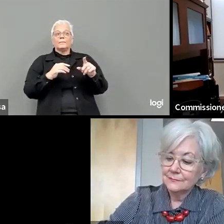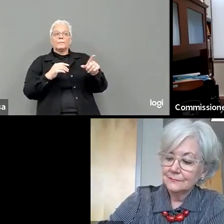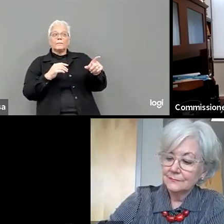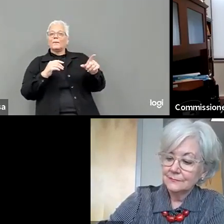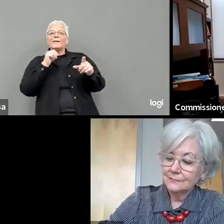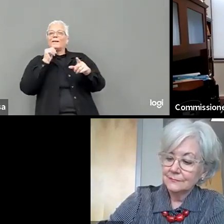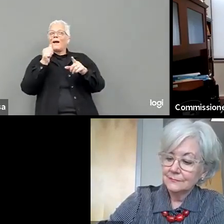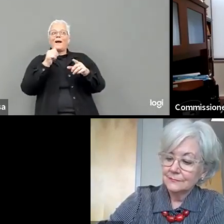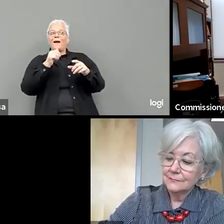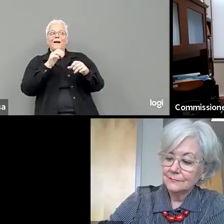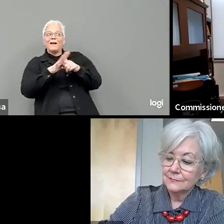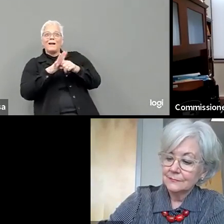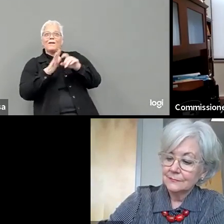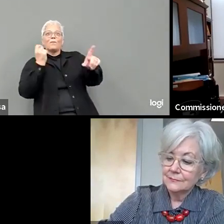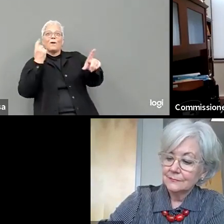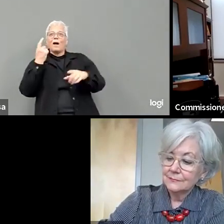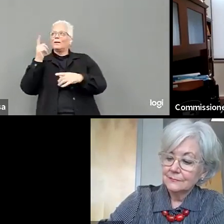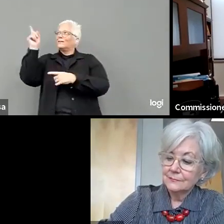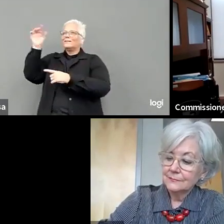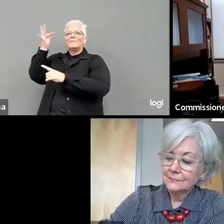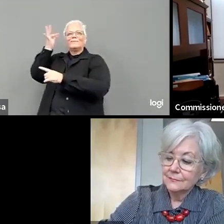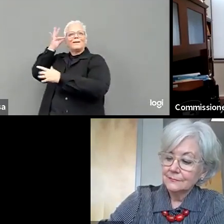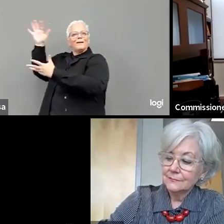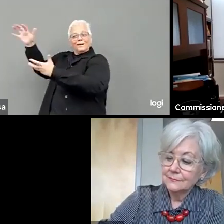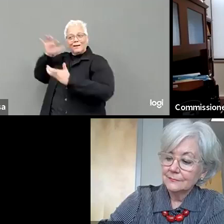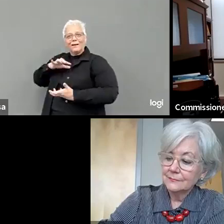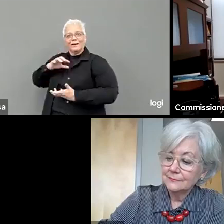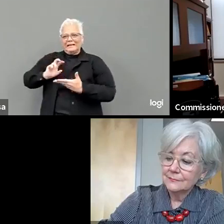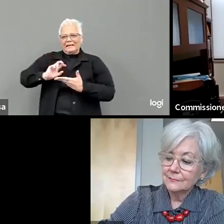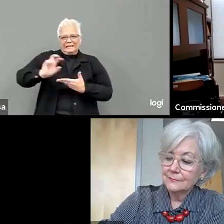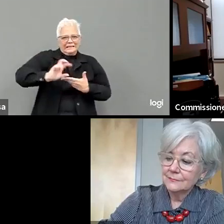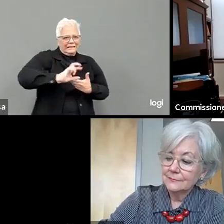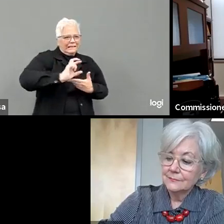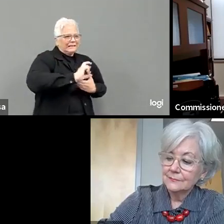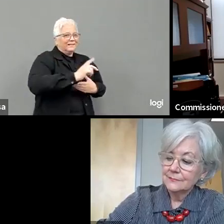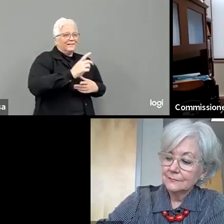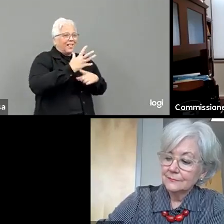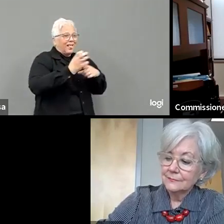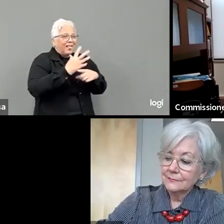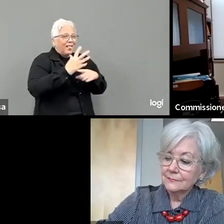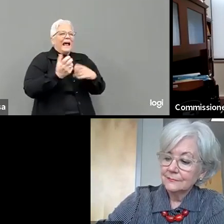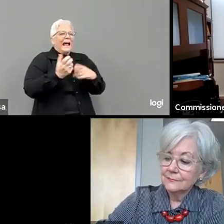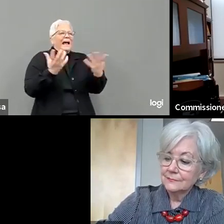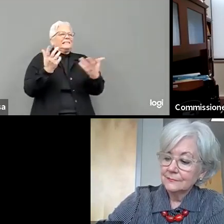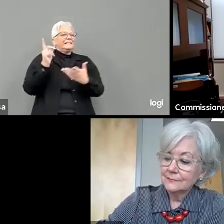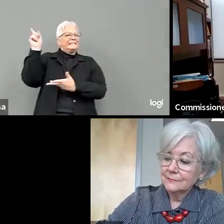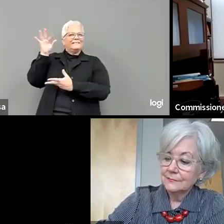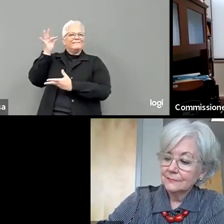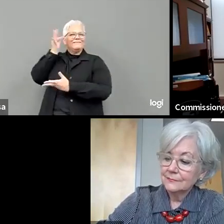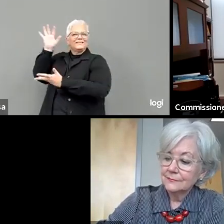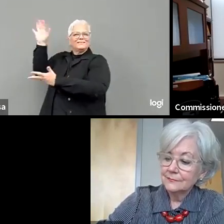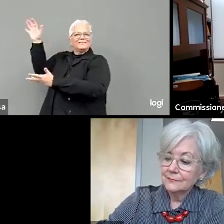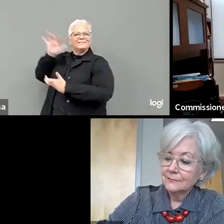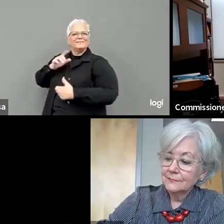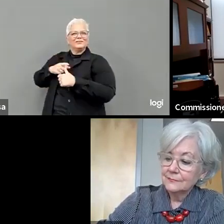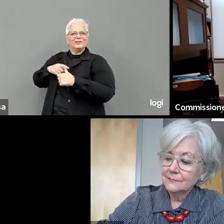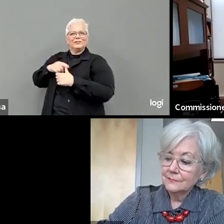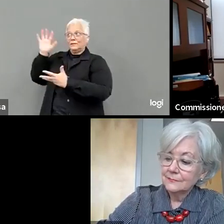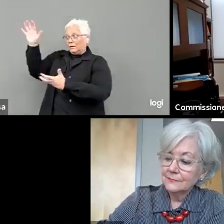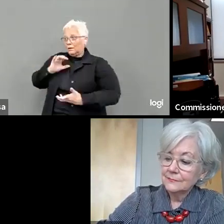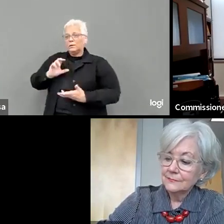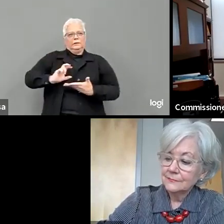there's our healthcare systems. We already mentioned the FQHCs and OSU. So hopefully over time, as